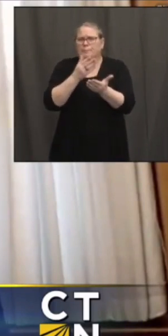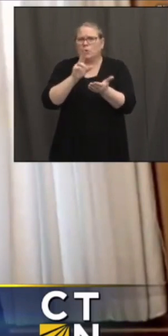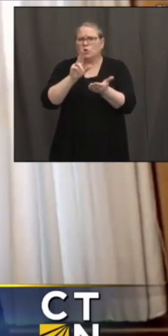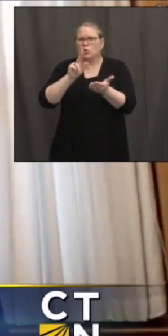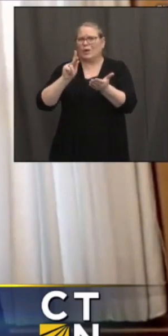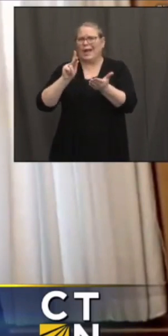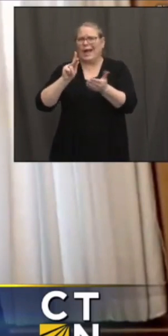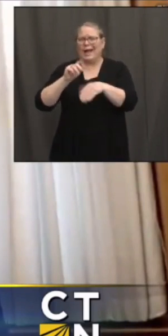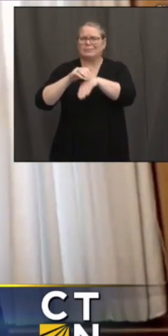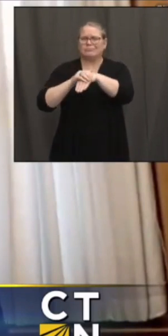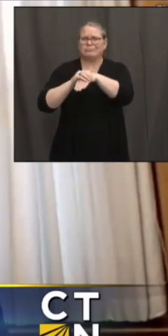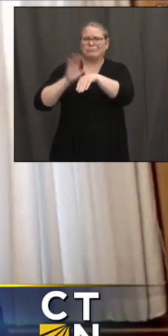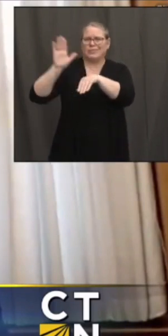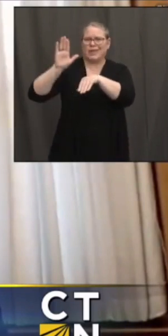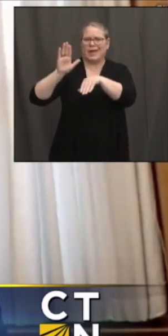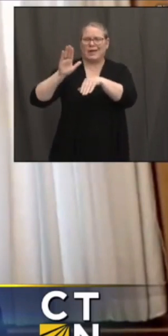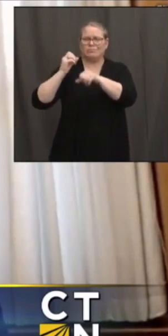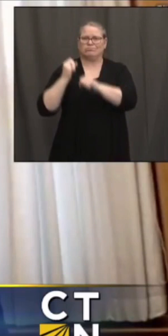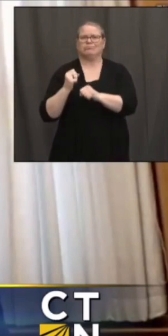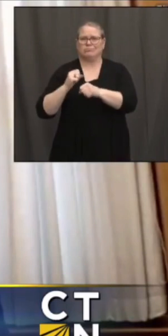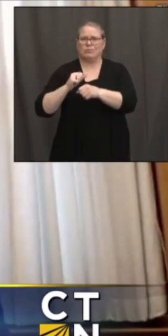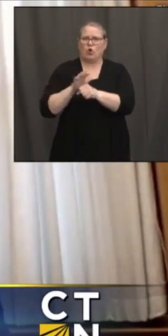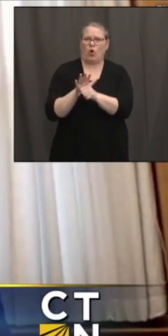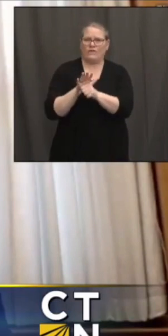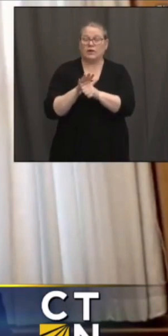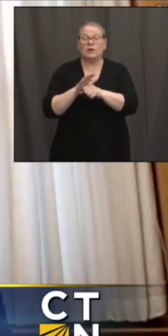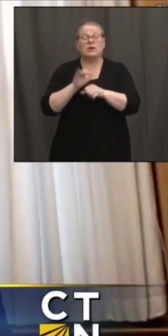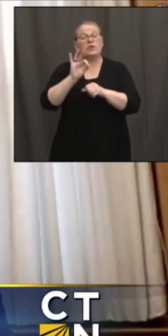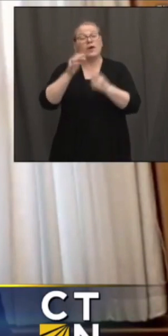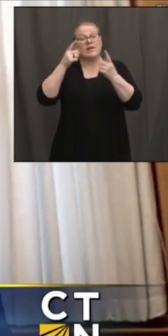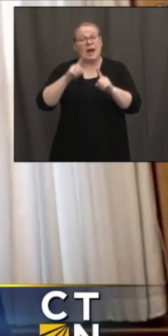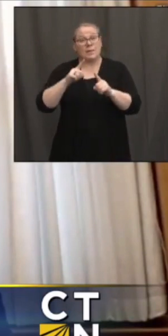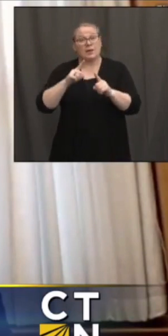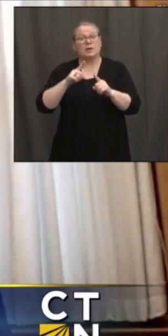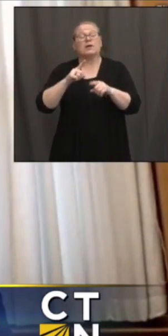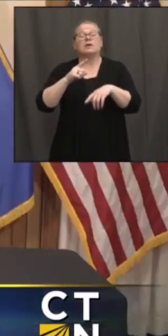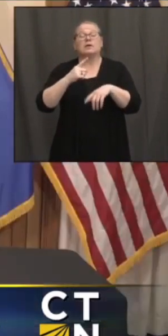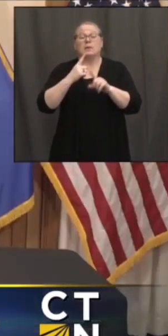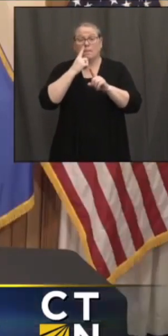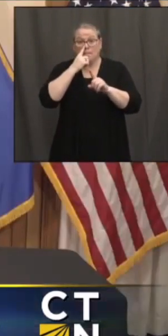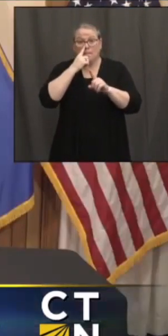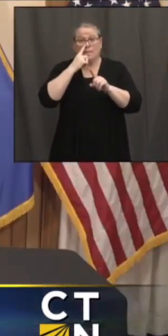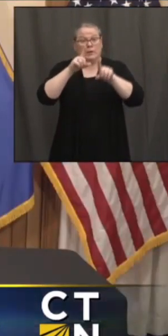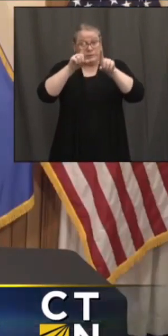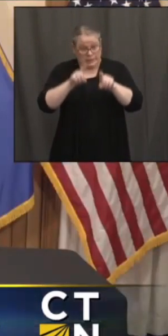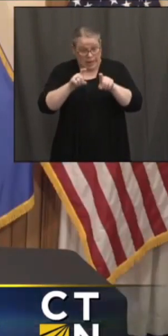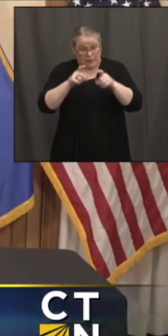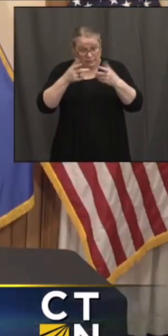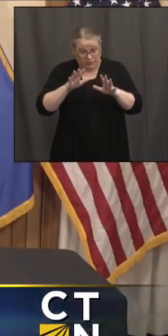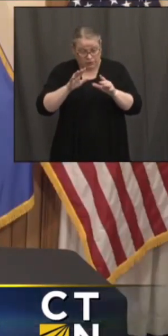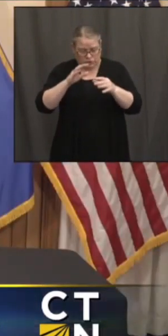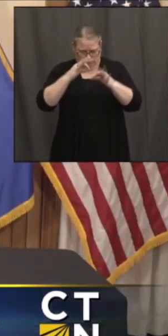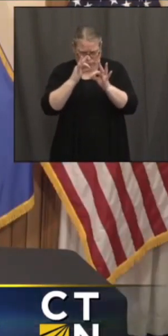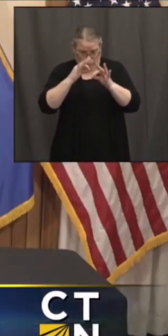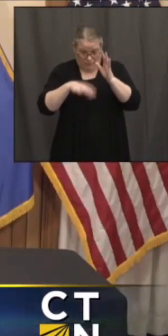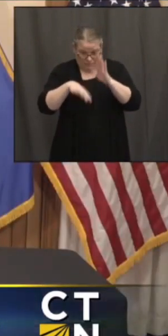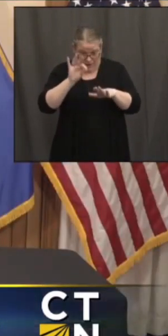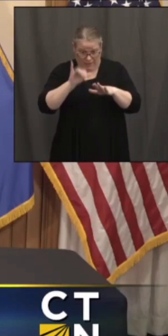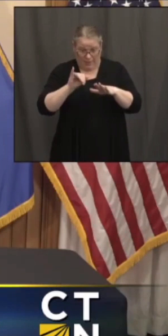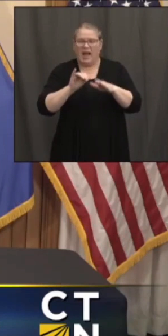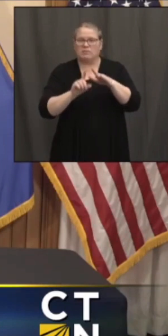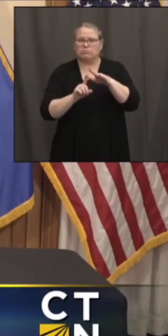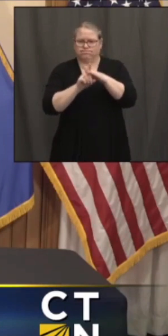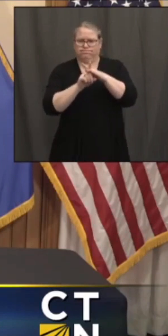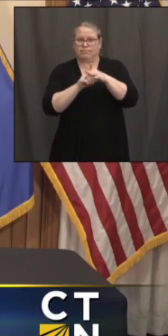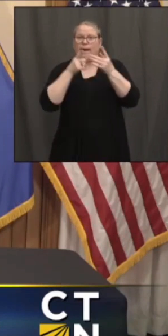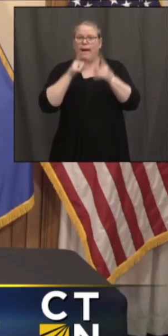have that signature are being sent for sequencing statewide. So we're looking across the state. And do we have any idea then, I guess, why they're